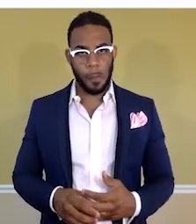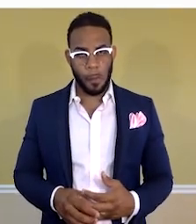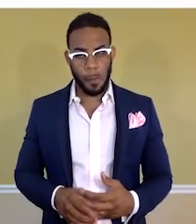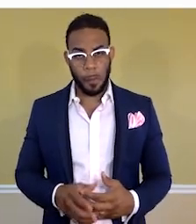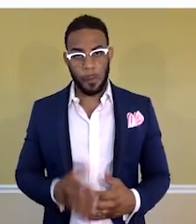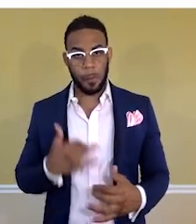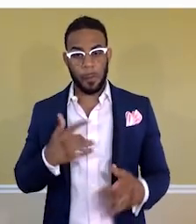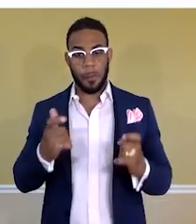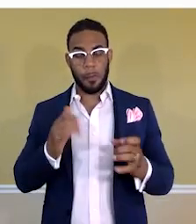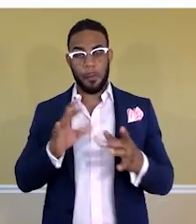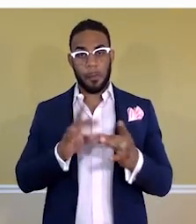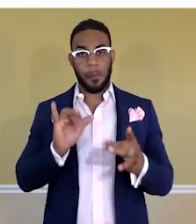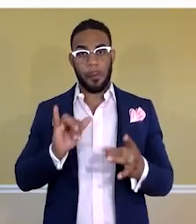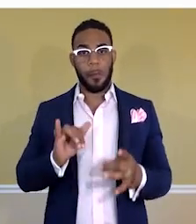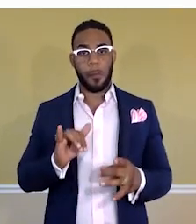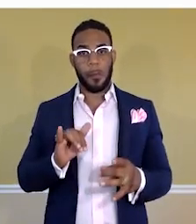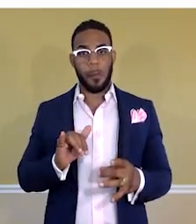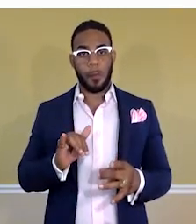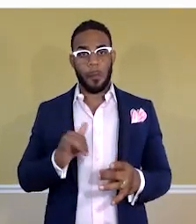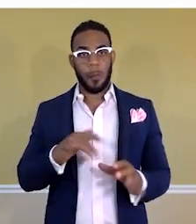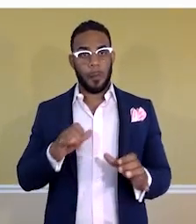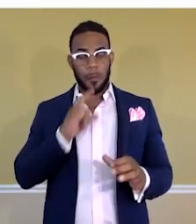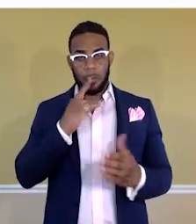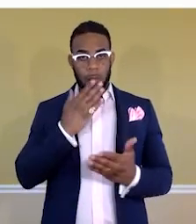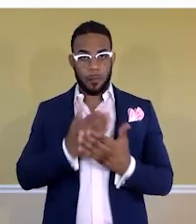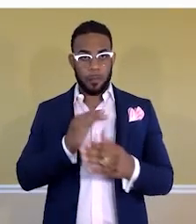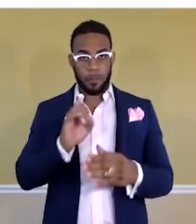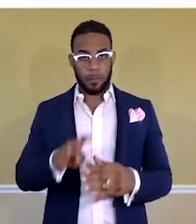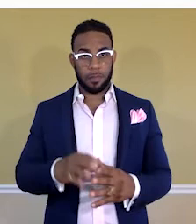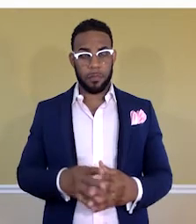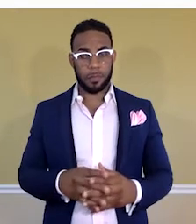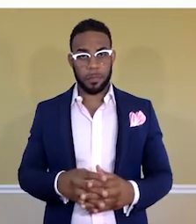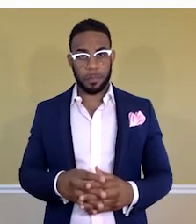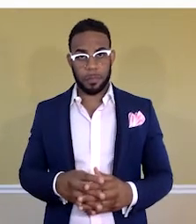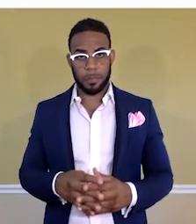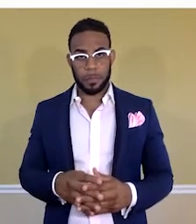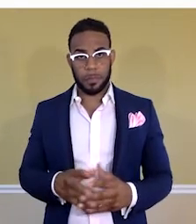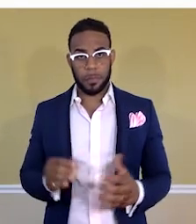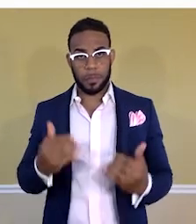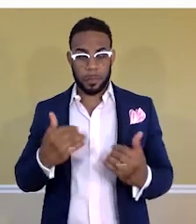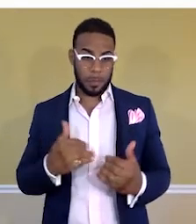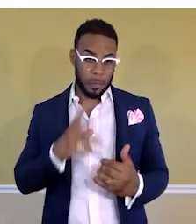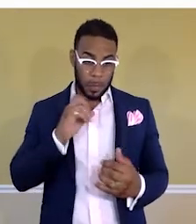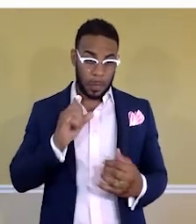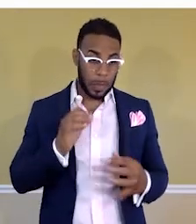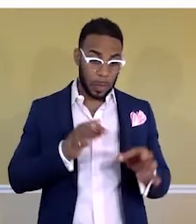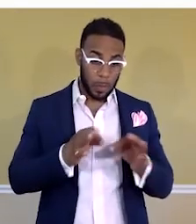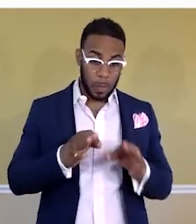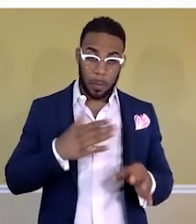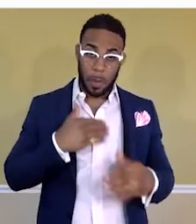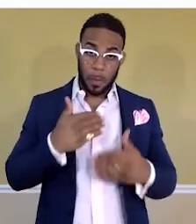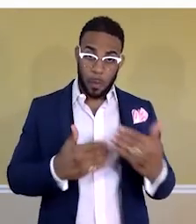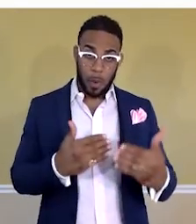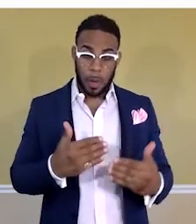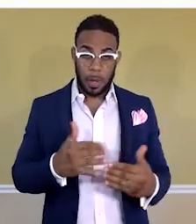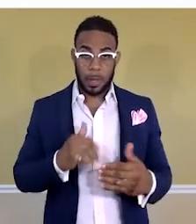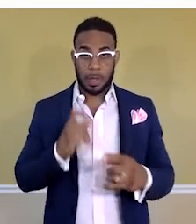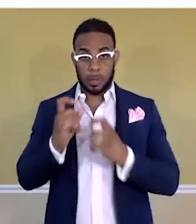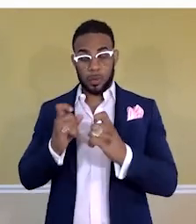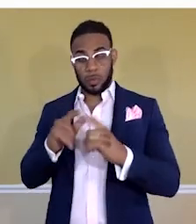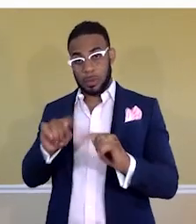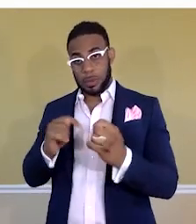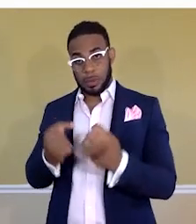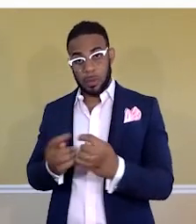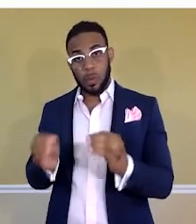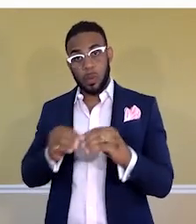My manager said that I did a really good job. And I was describing my progress and contribution to the